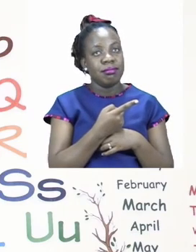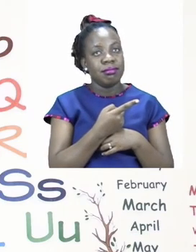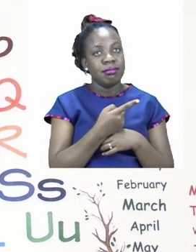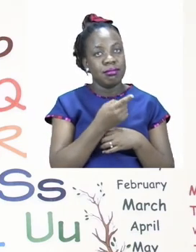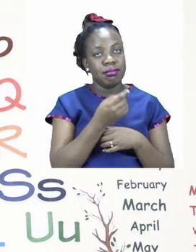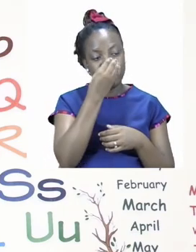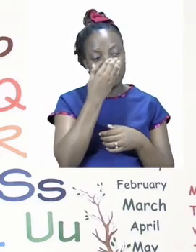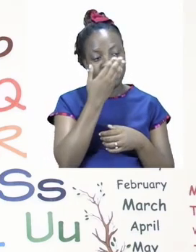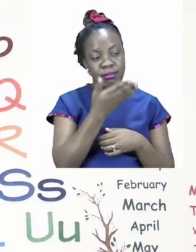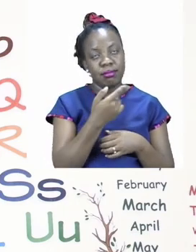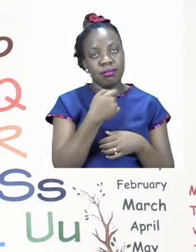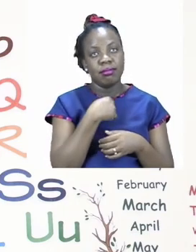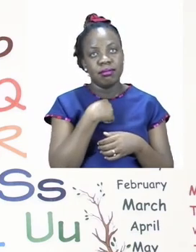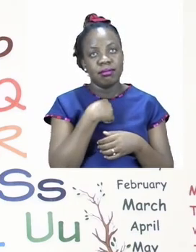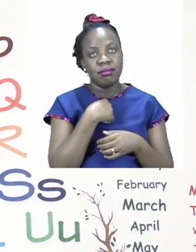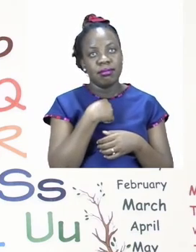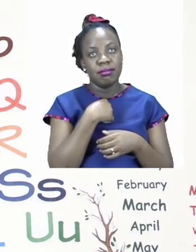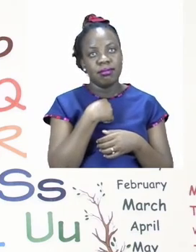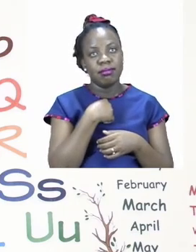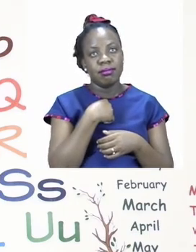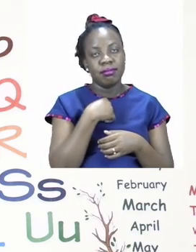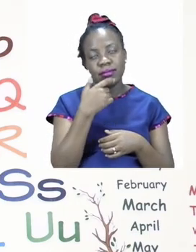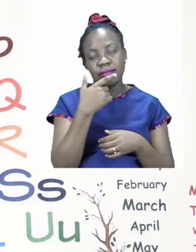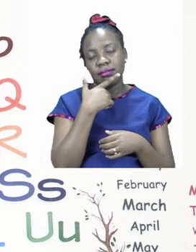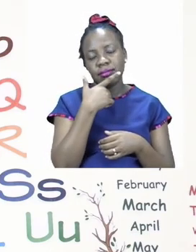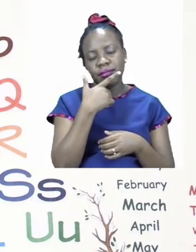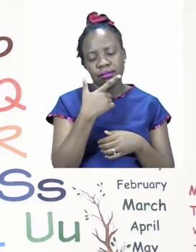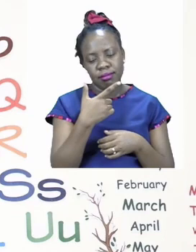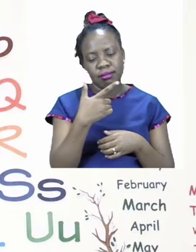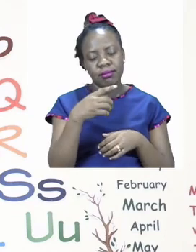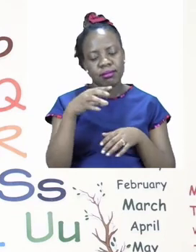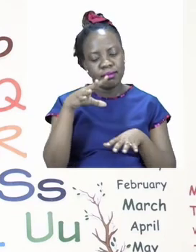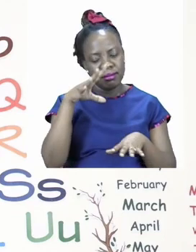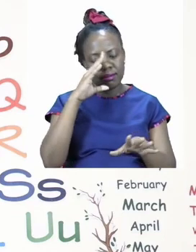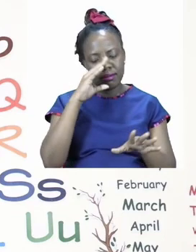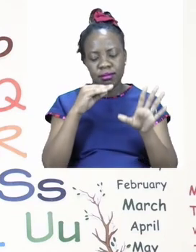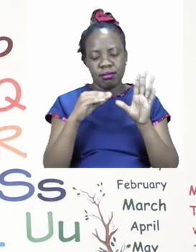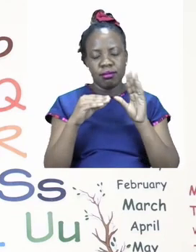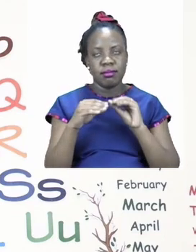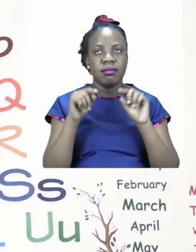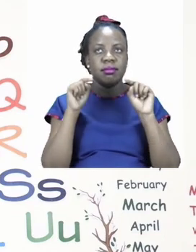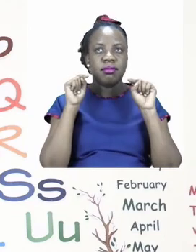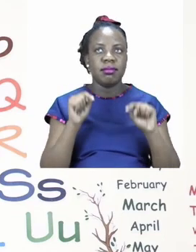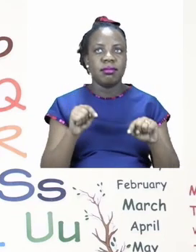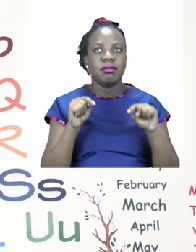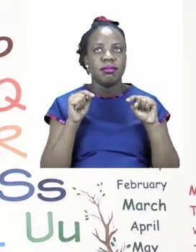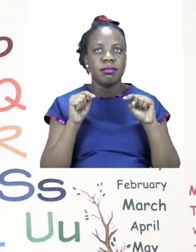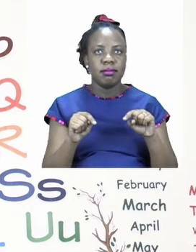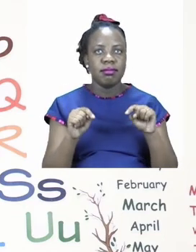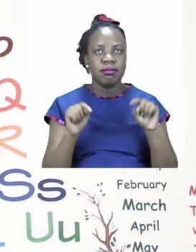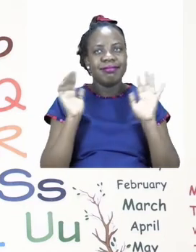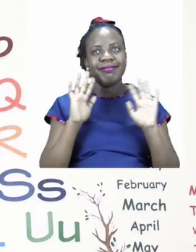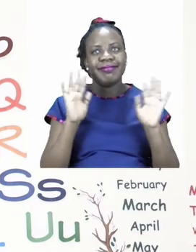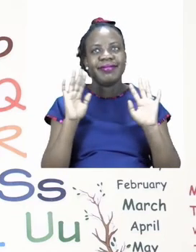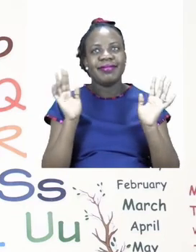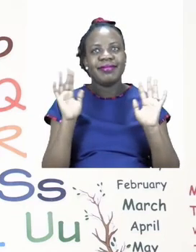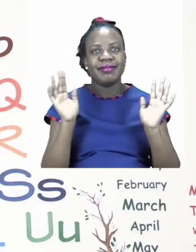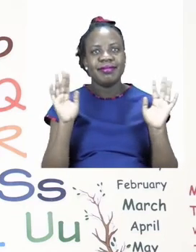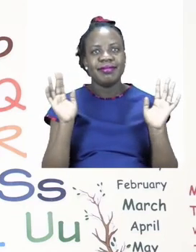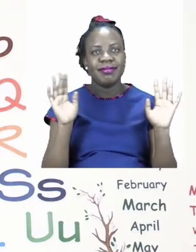from Zoshi and I would like to say thank you so much for joining us today, and goodbye.